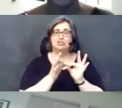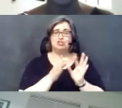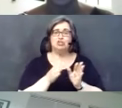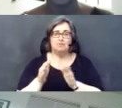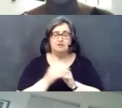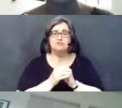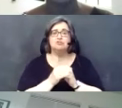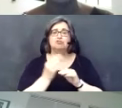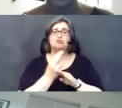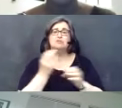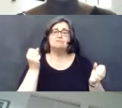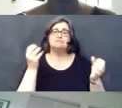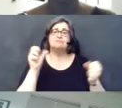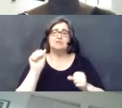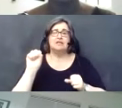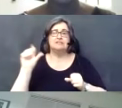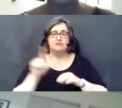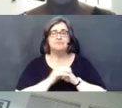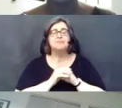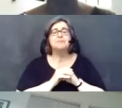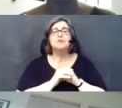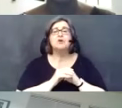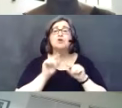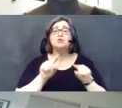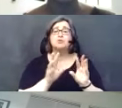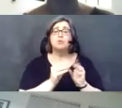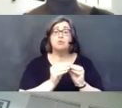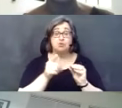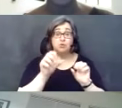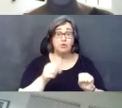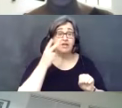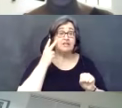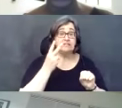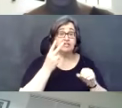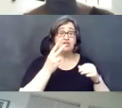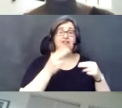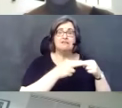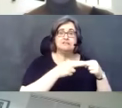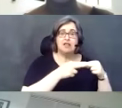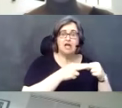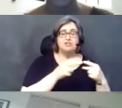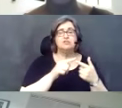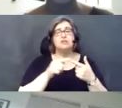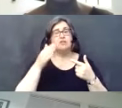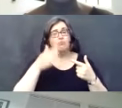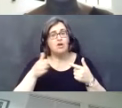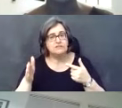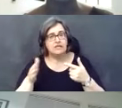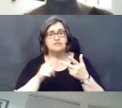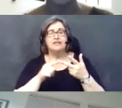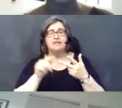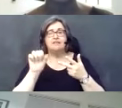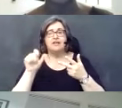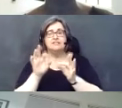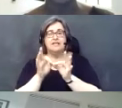Sign Language. Now, throughout the webinar, you should be able to see the presentation, the presenters, and ASL